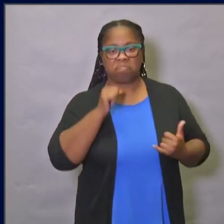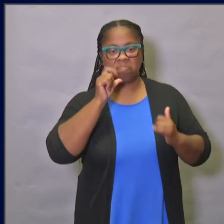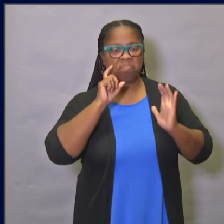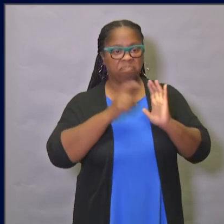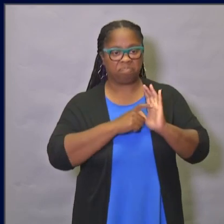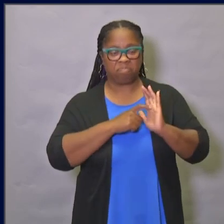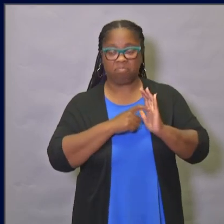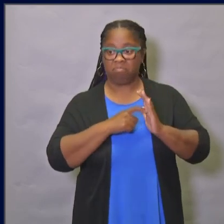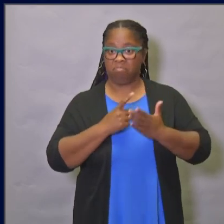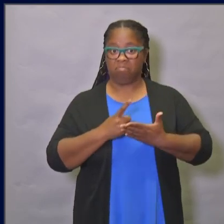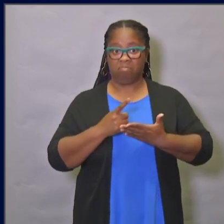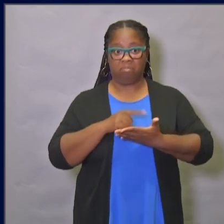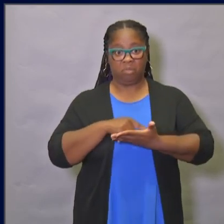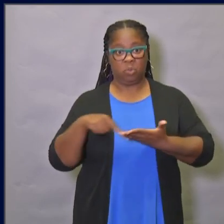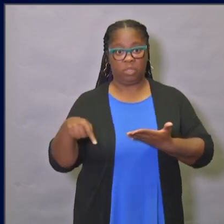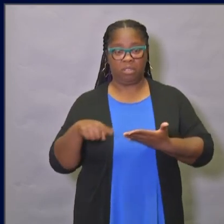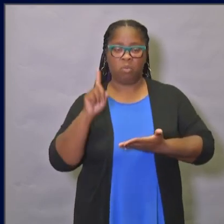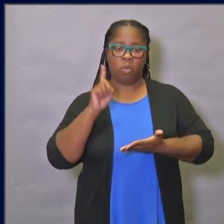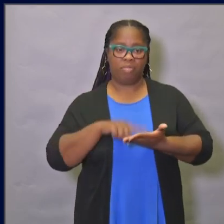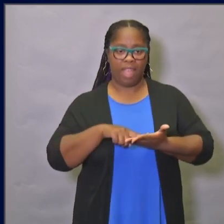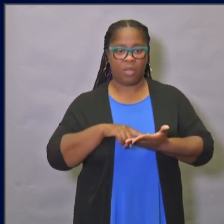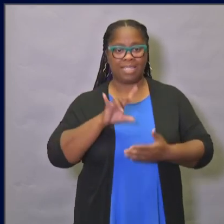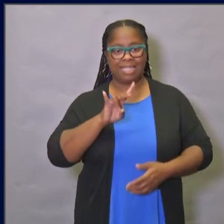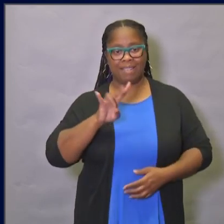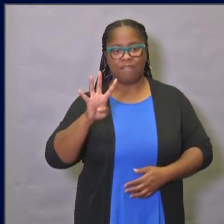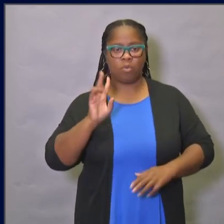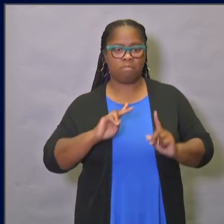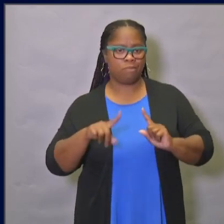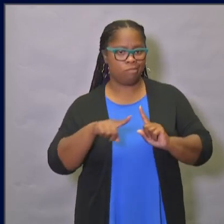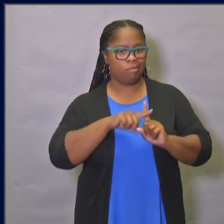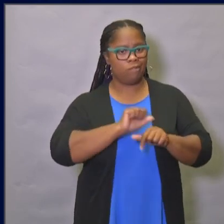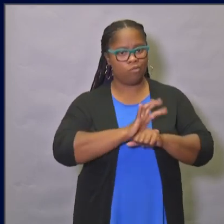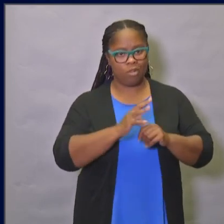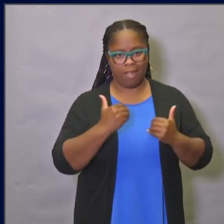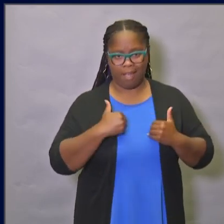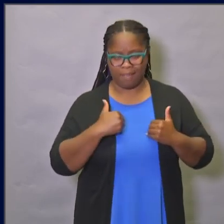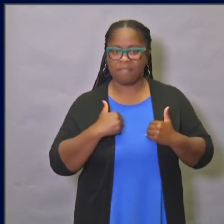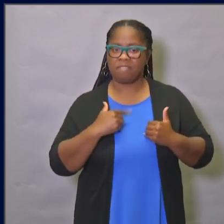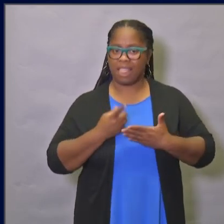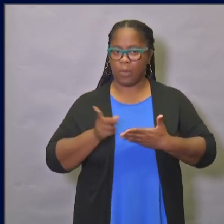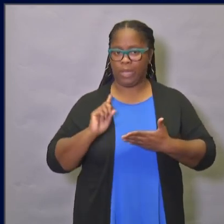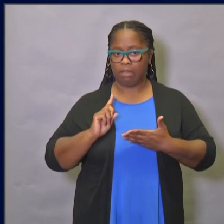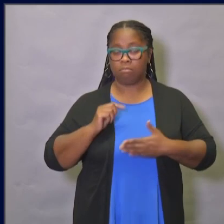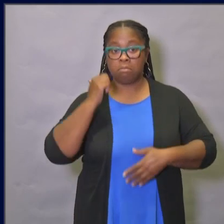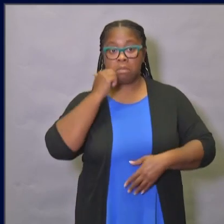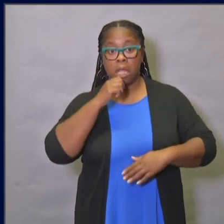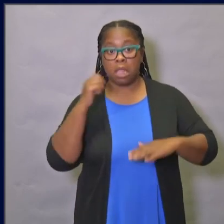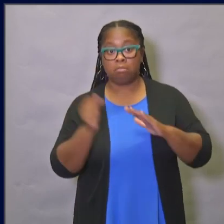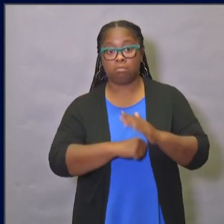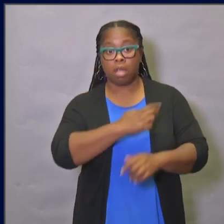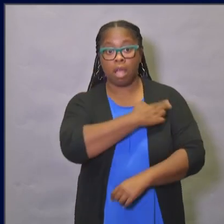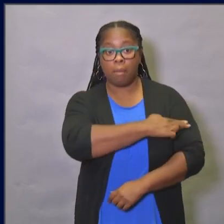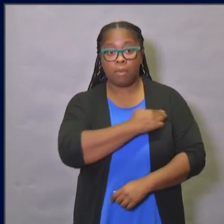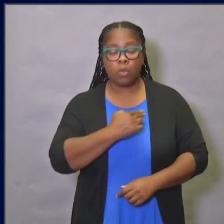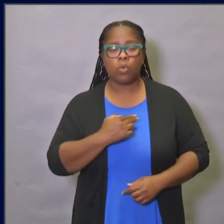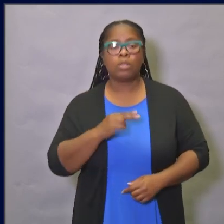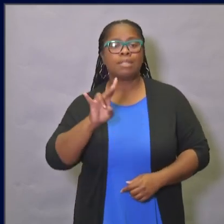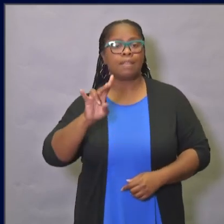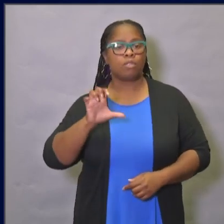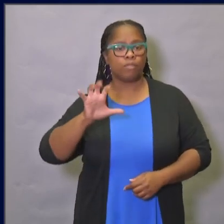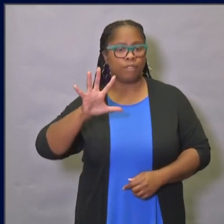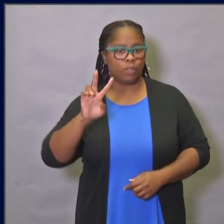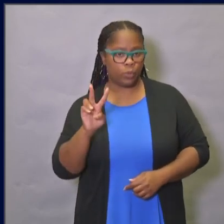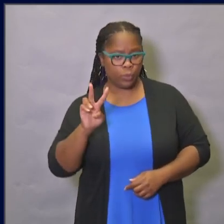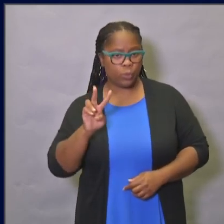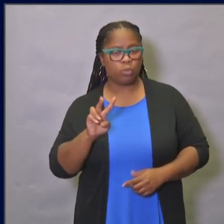daily cases was 1,074. The average daily hospitalizations was 752.